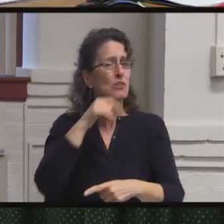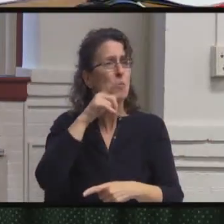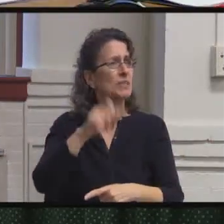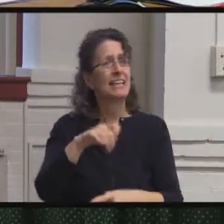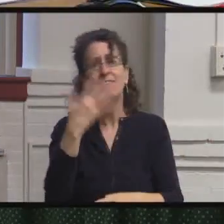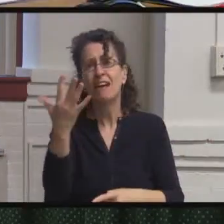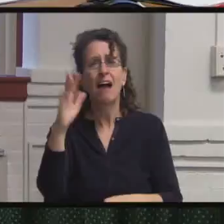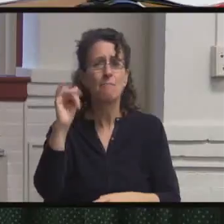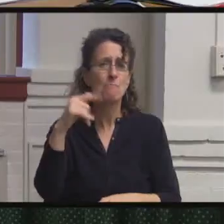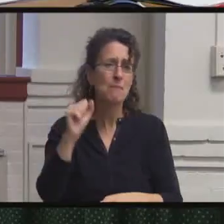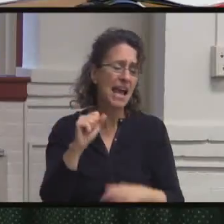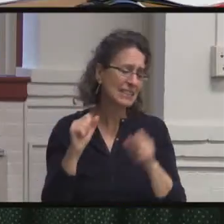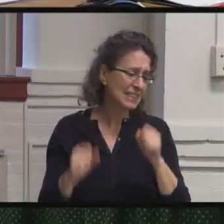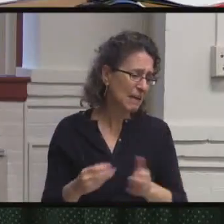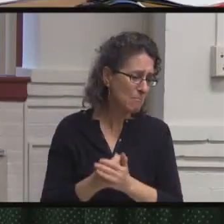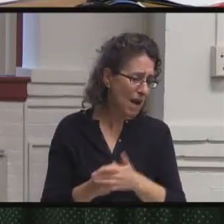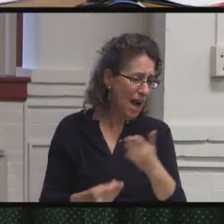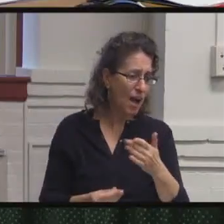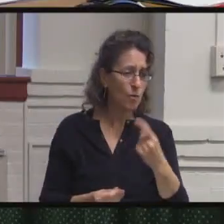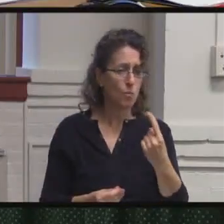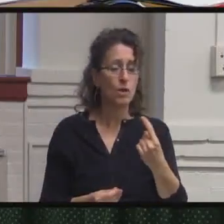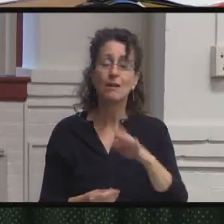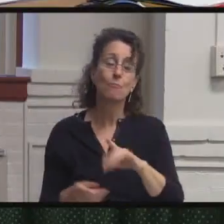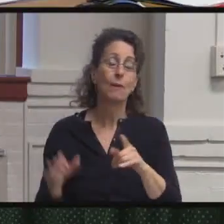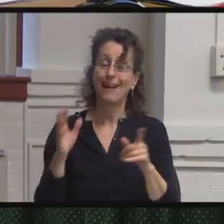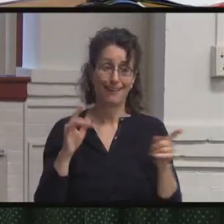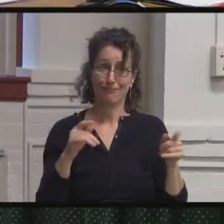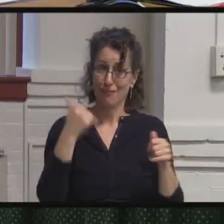So. Although less plastic may be recyclable pretty soon.